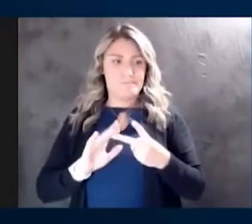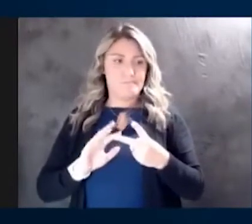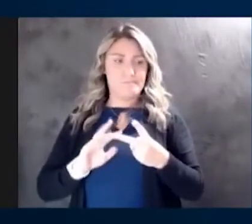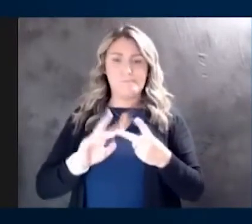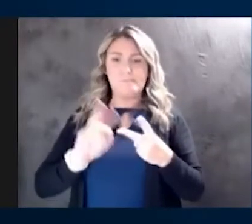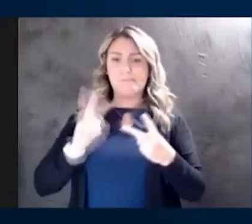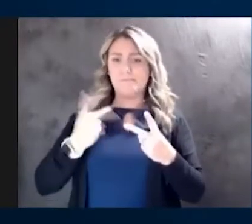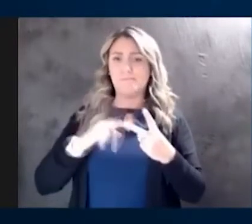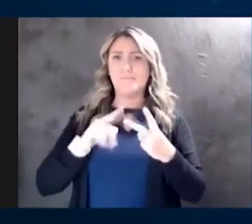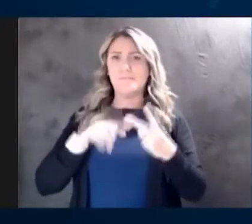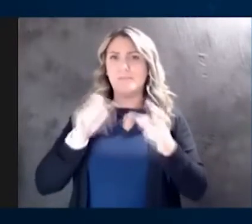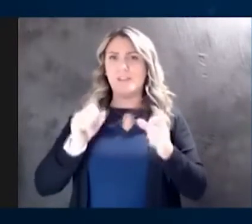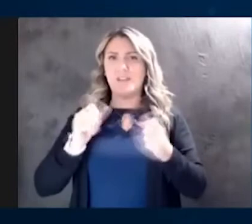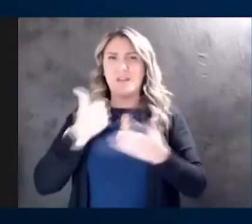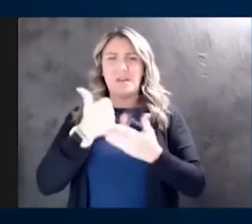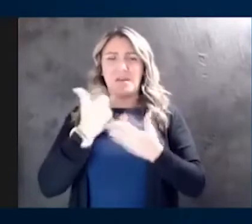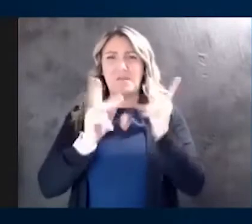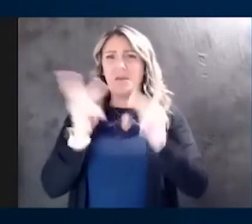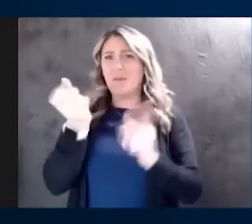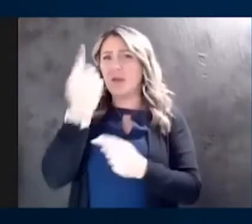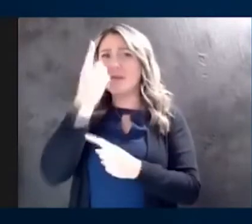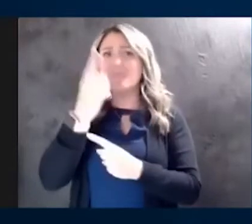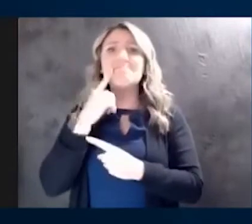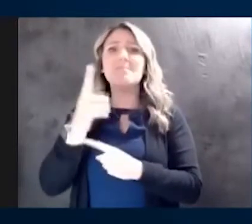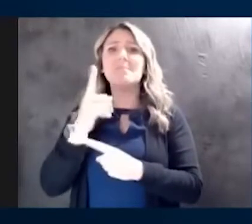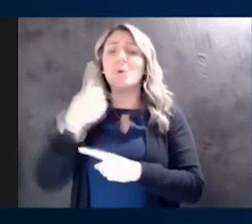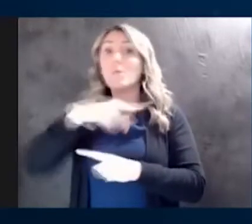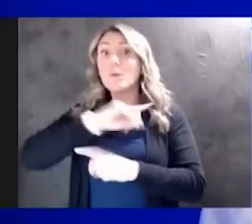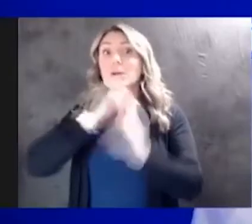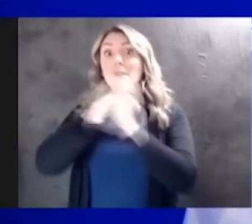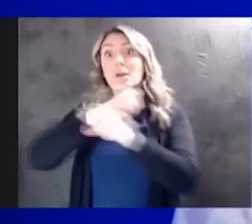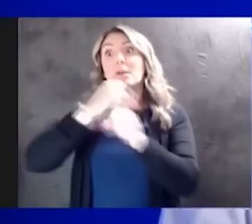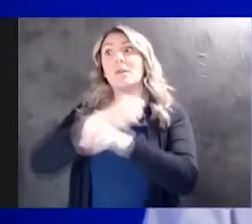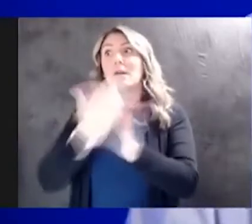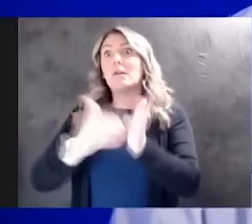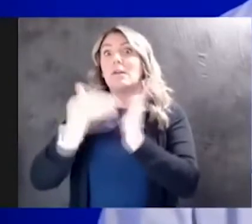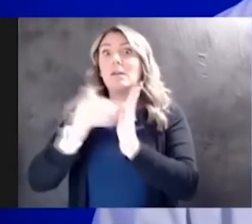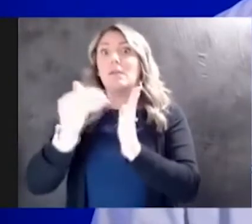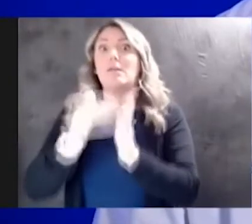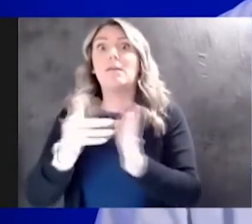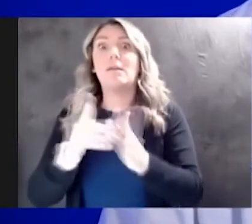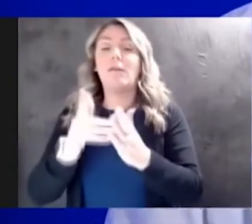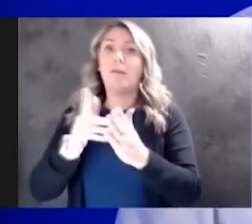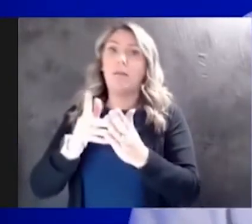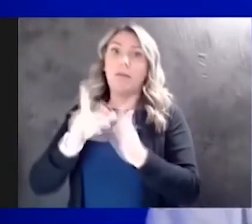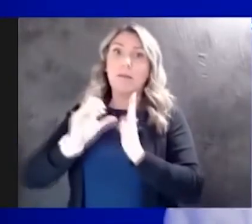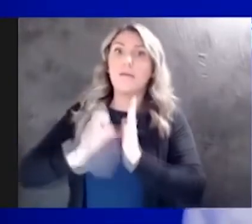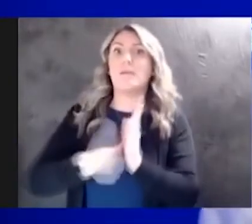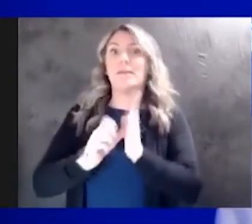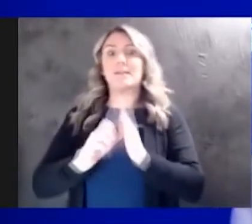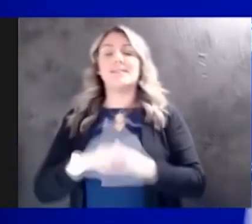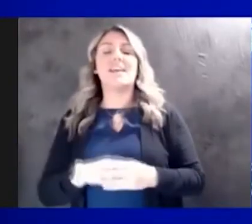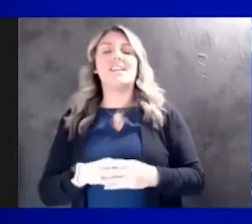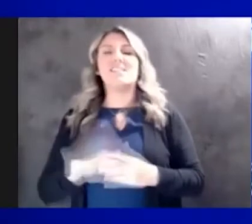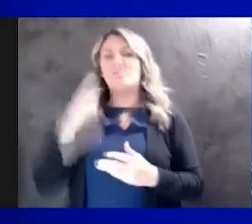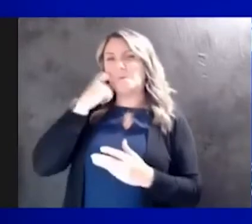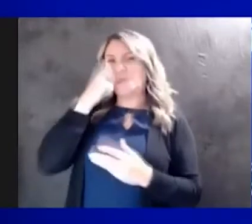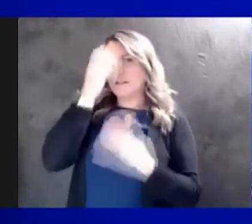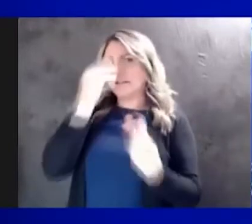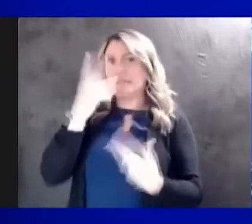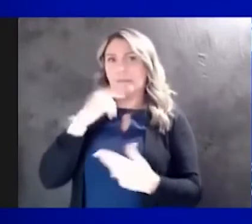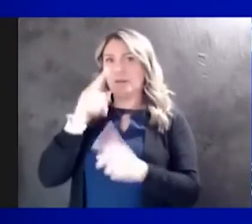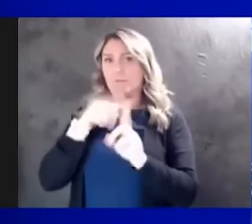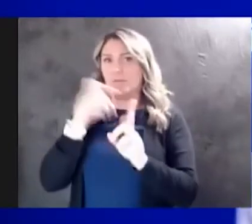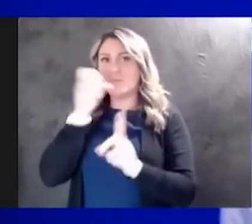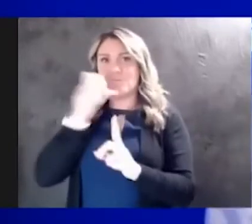people understand this is an uphill battle? Yeah. So the latest data we have was from yesterday in our ICU